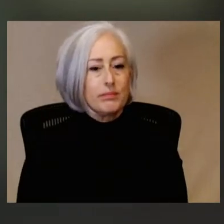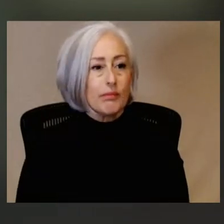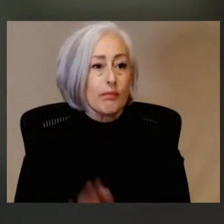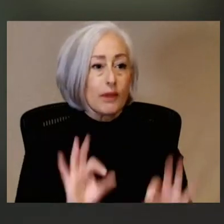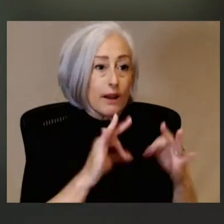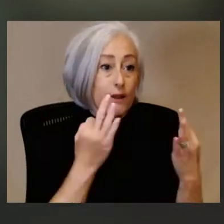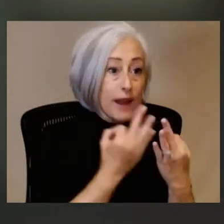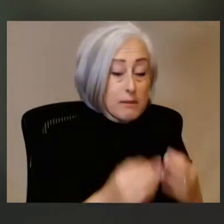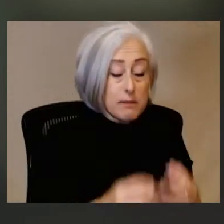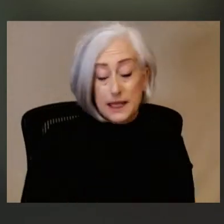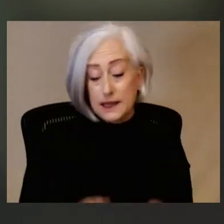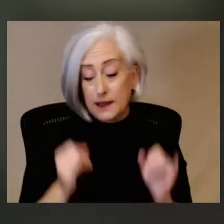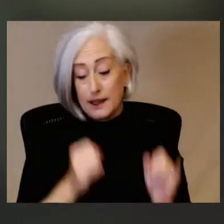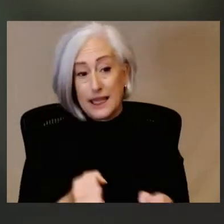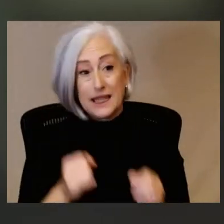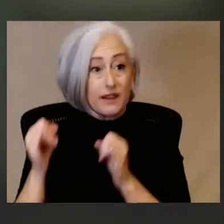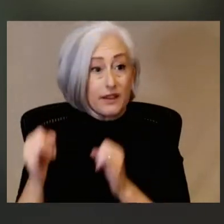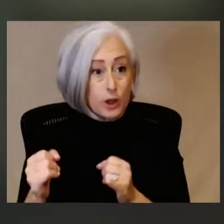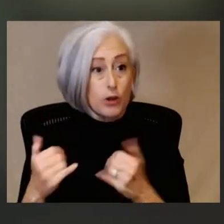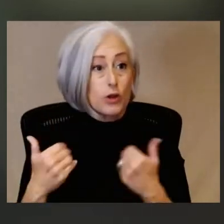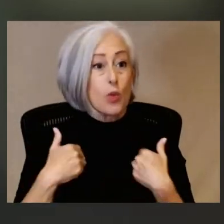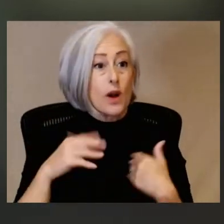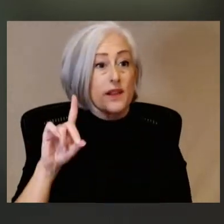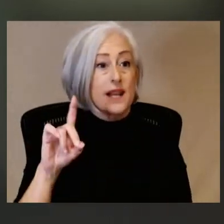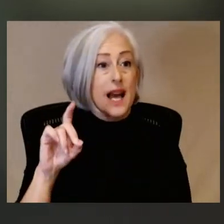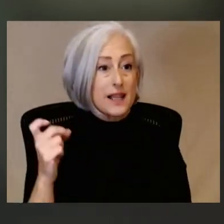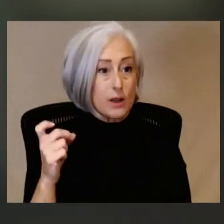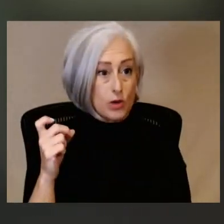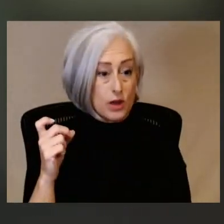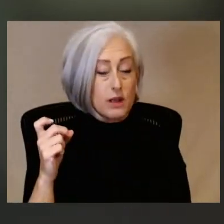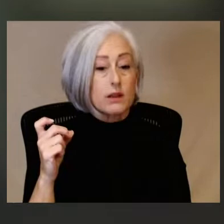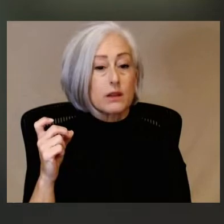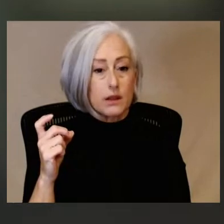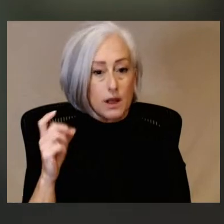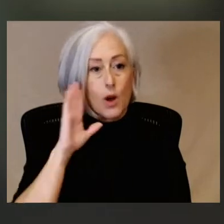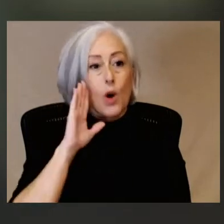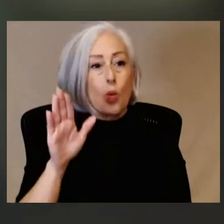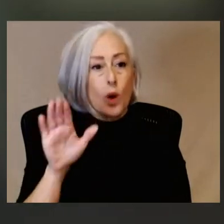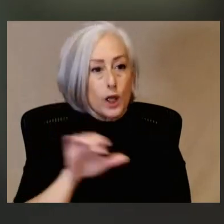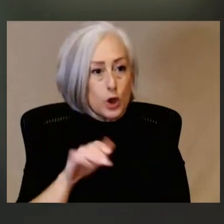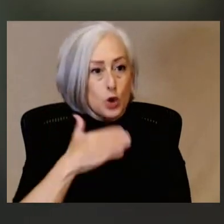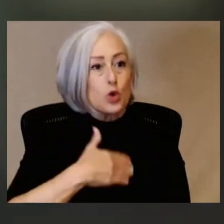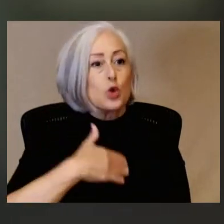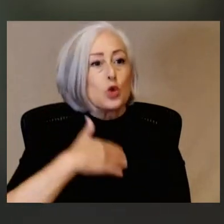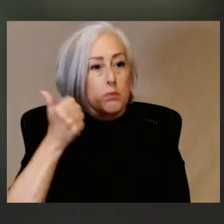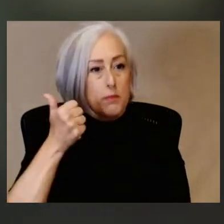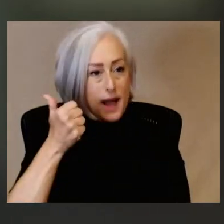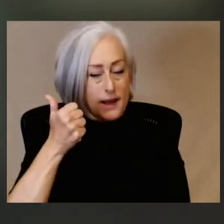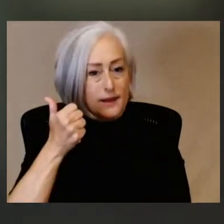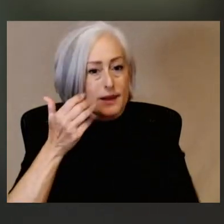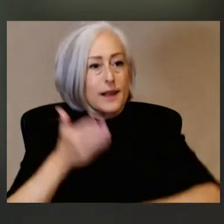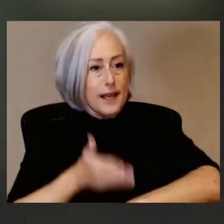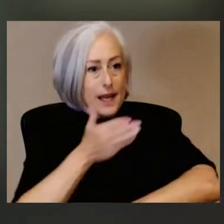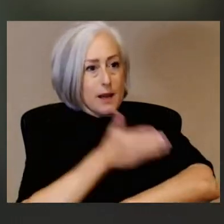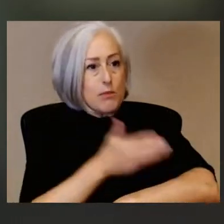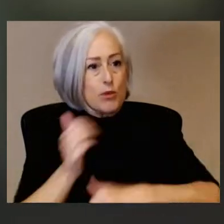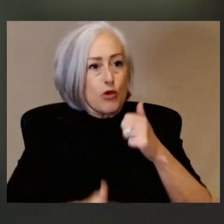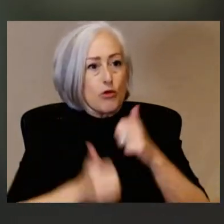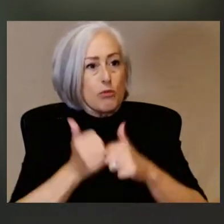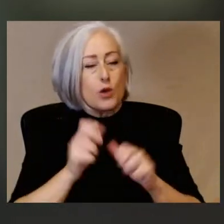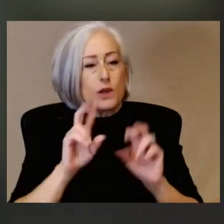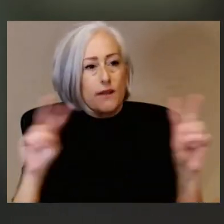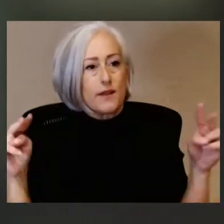individuals diagnosed are going to be best, do their best, and thrive best if they look at it that